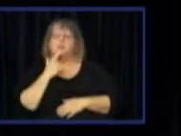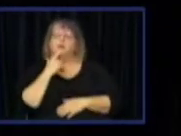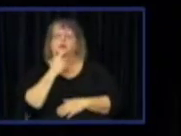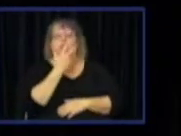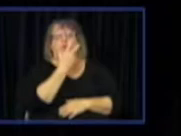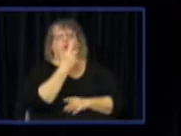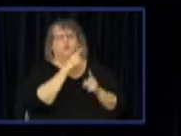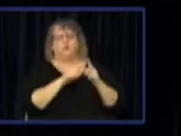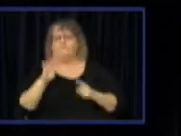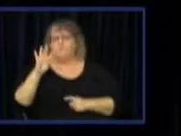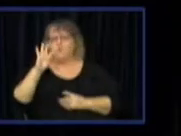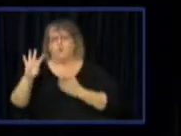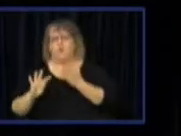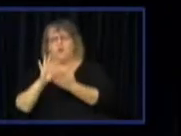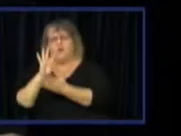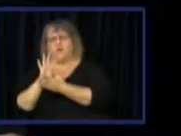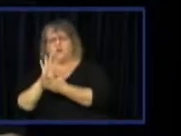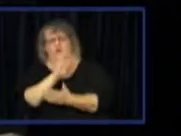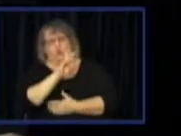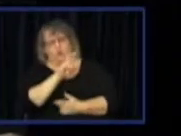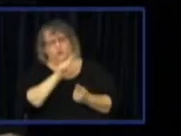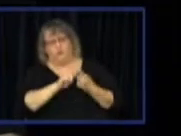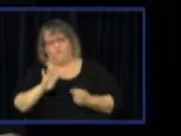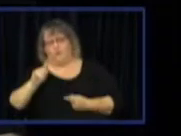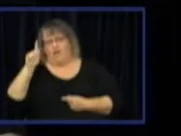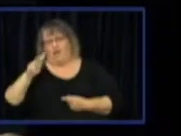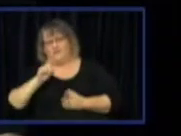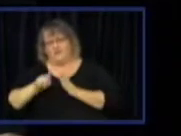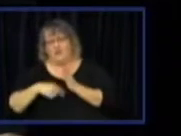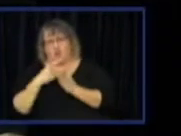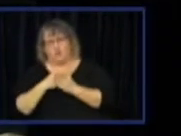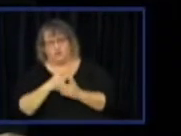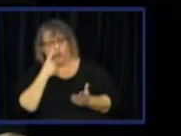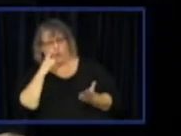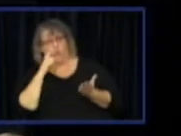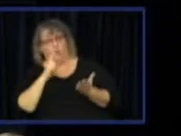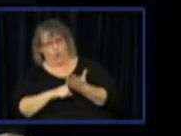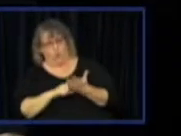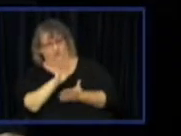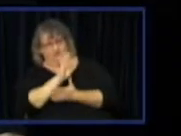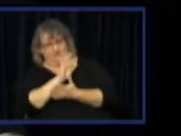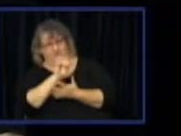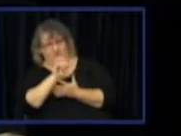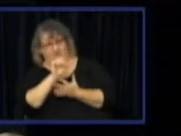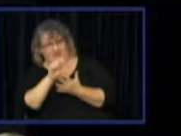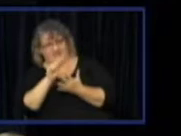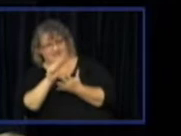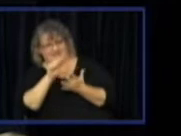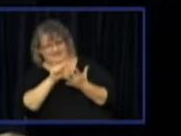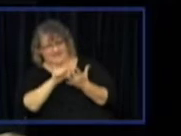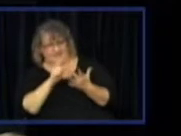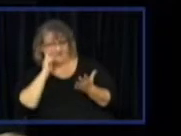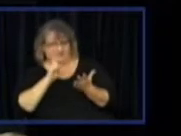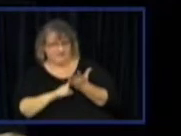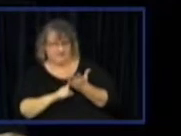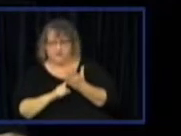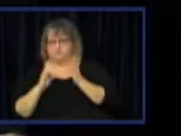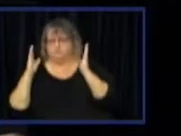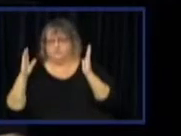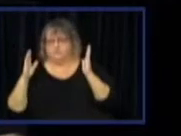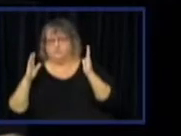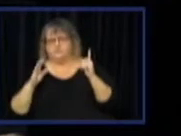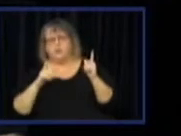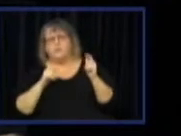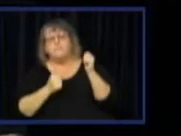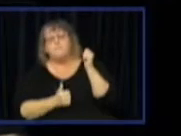between 3 and 4.5 hours from the time of symptom onset. And unfortunately, that means that at this point, we're only treating the